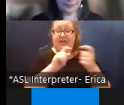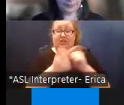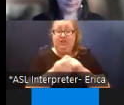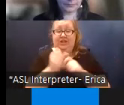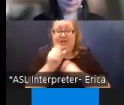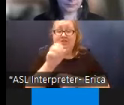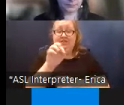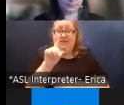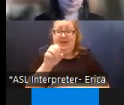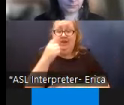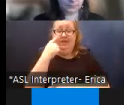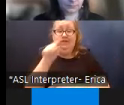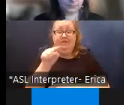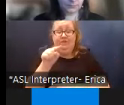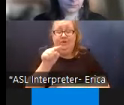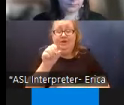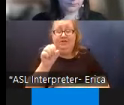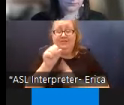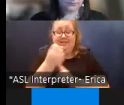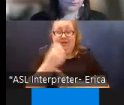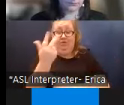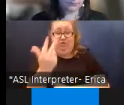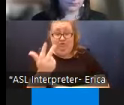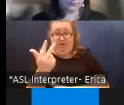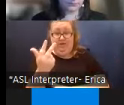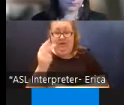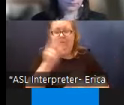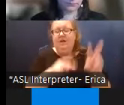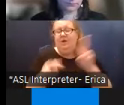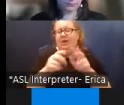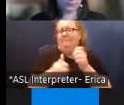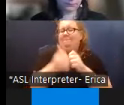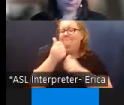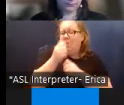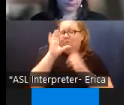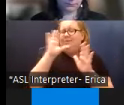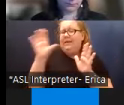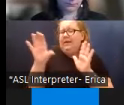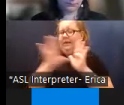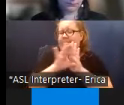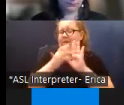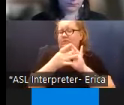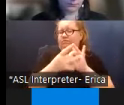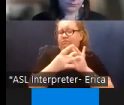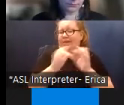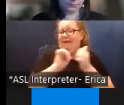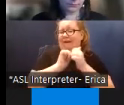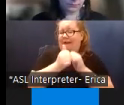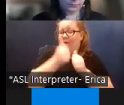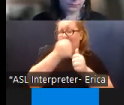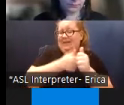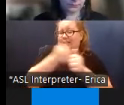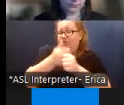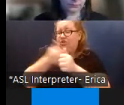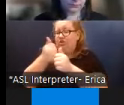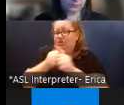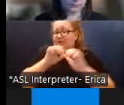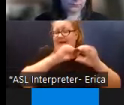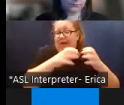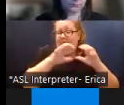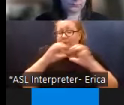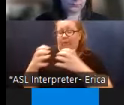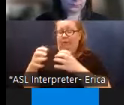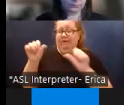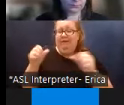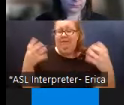scenario 3, we are looking at mostly images of how each of these categories can be